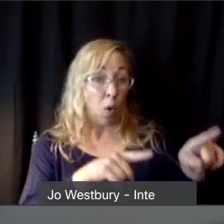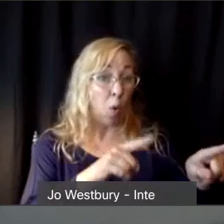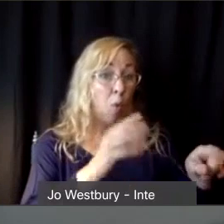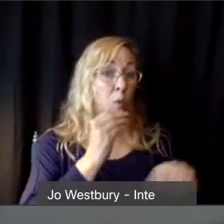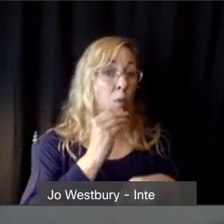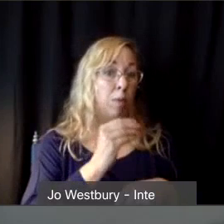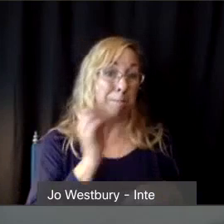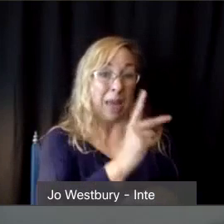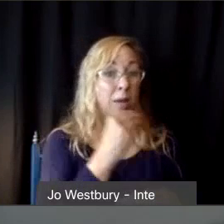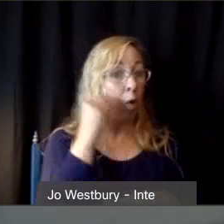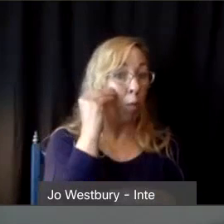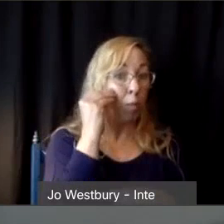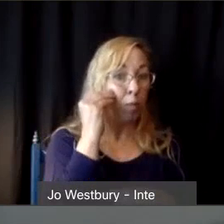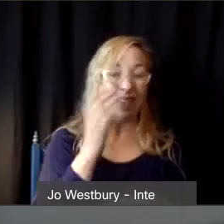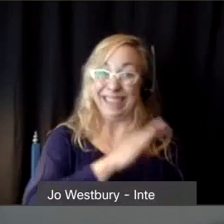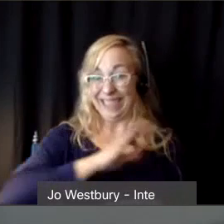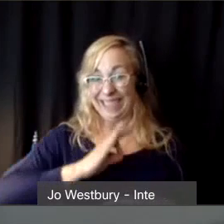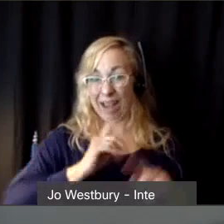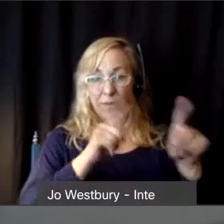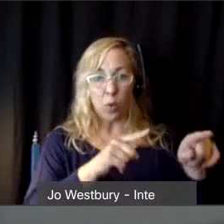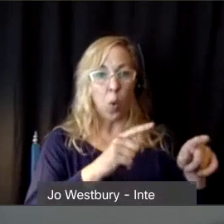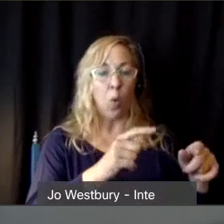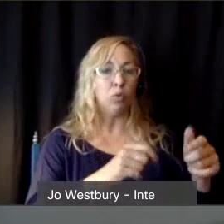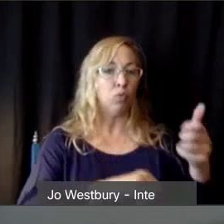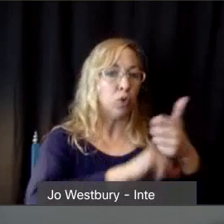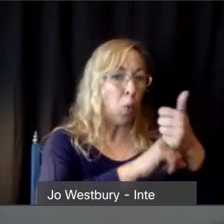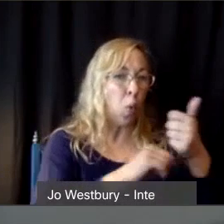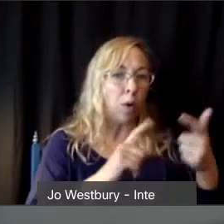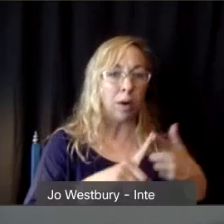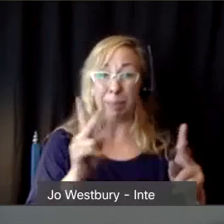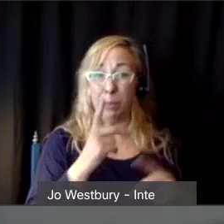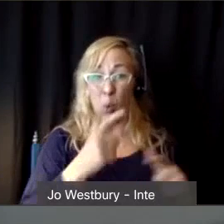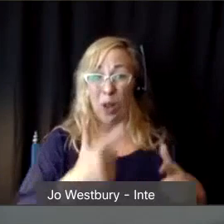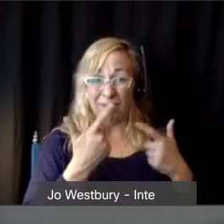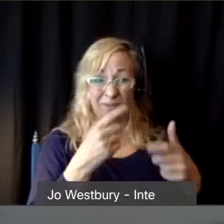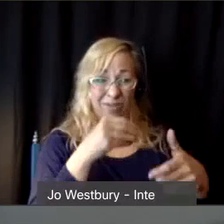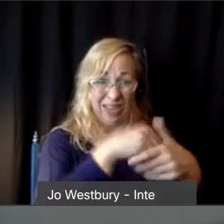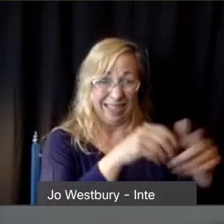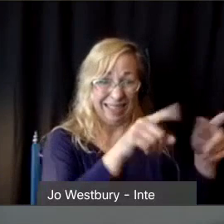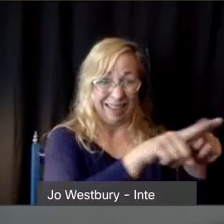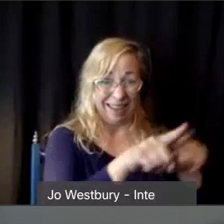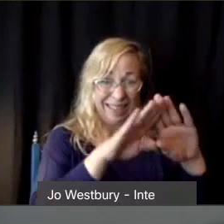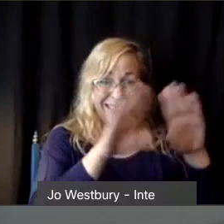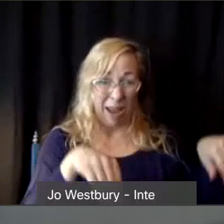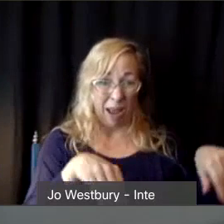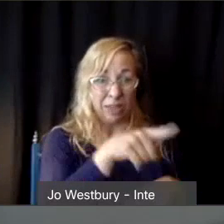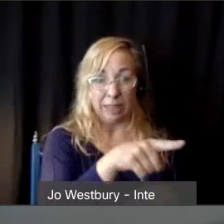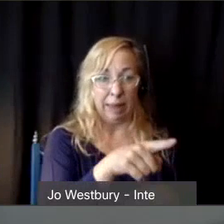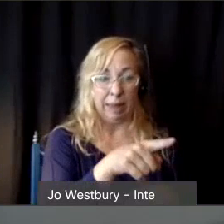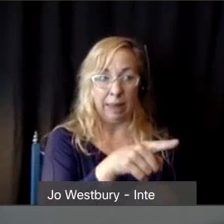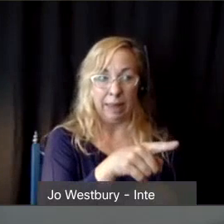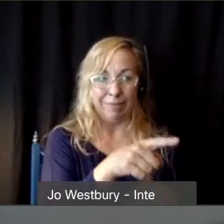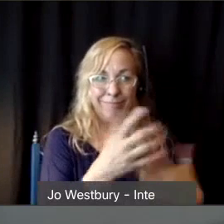to support me, or who also live there with me, who have not made that same decision.